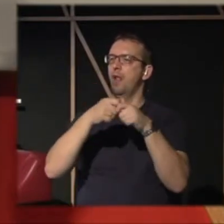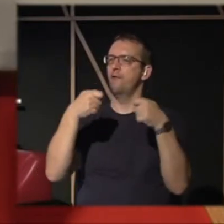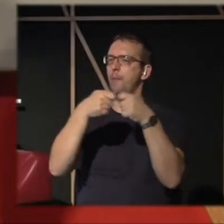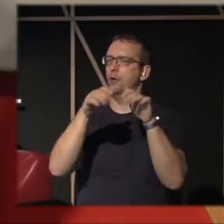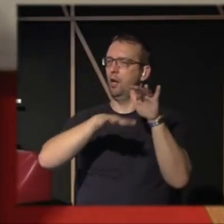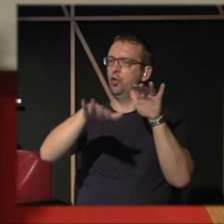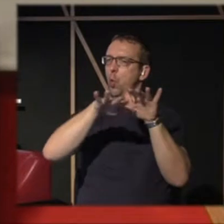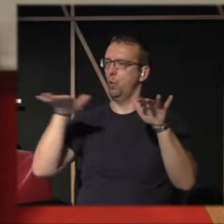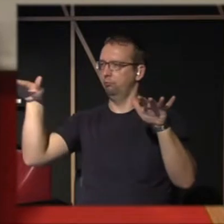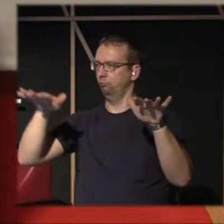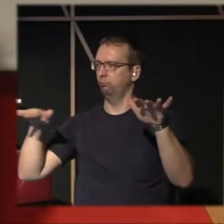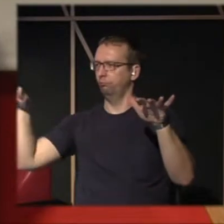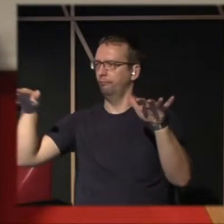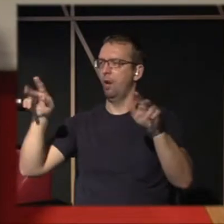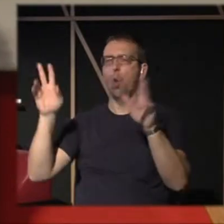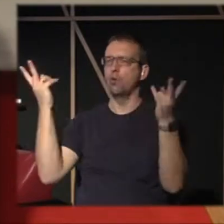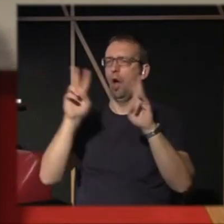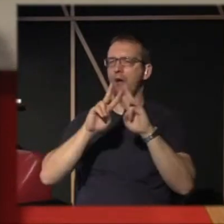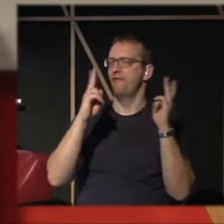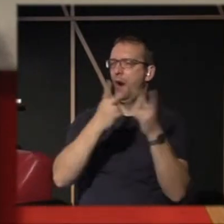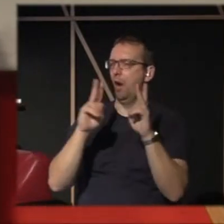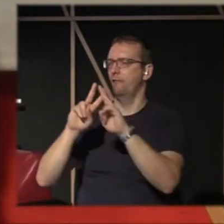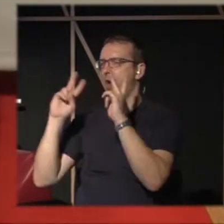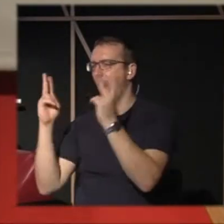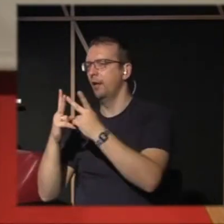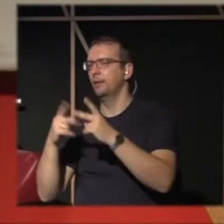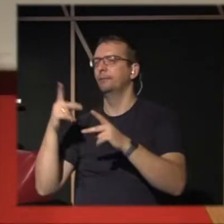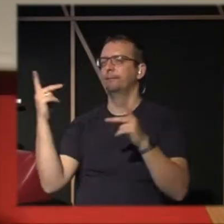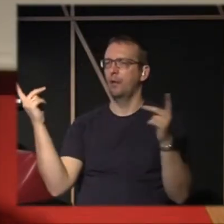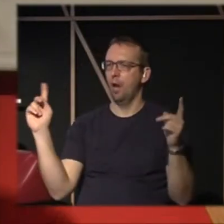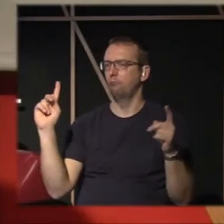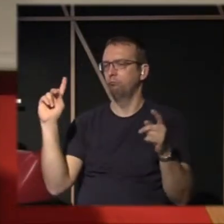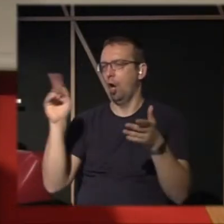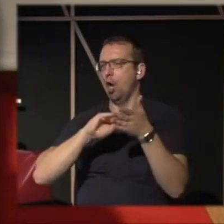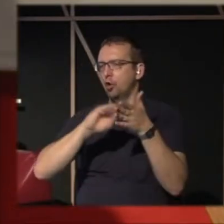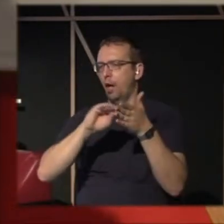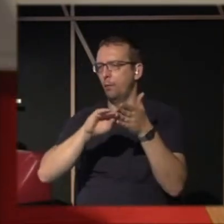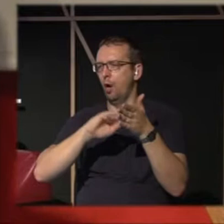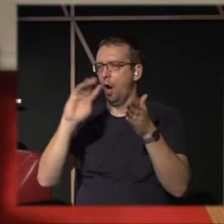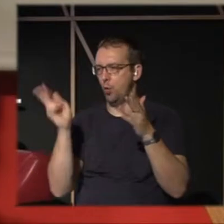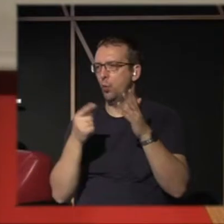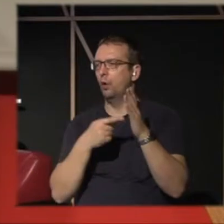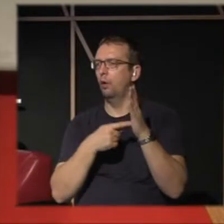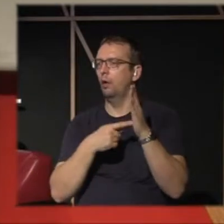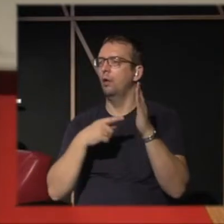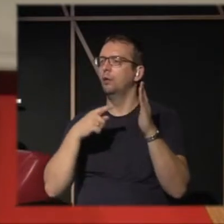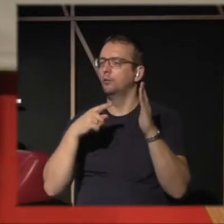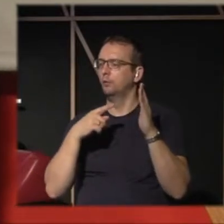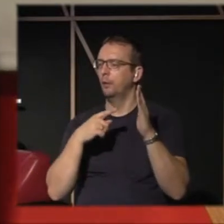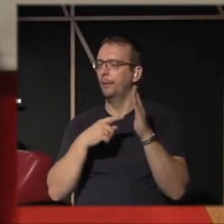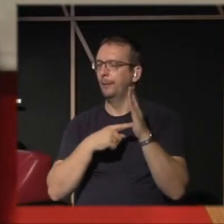in the bidding process with the accessibility criteria, with healthy stadia criteria, with